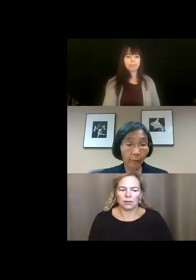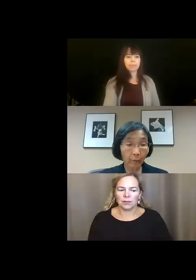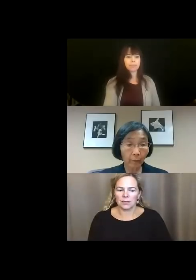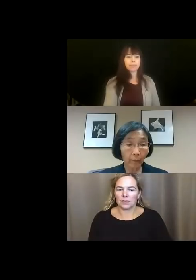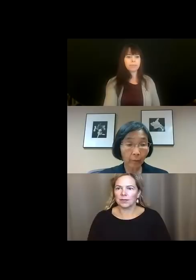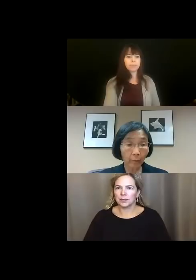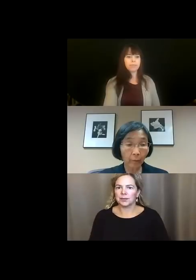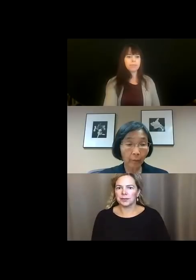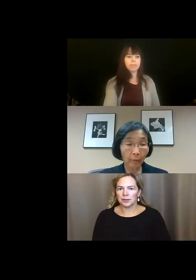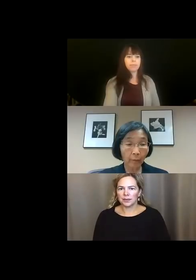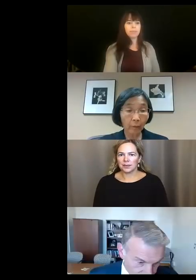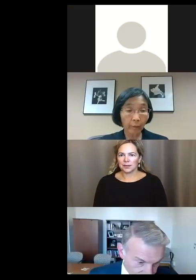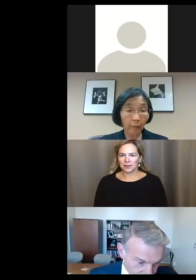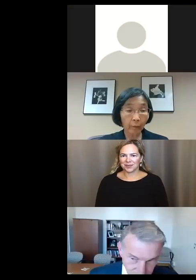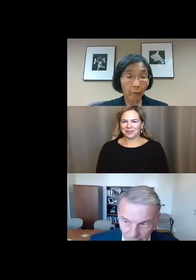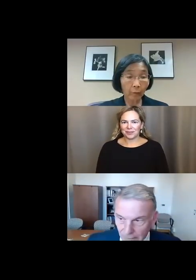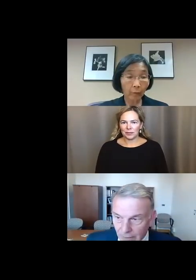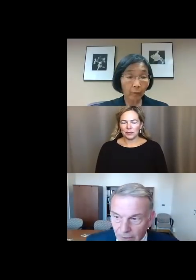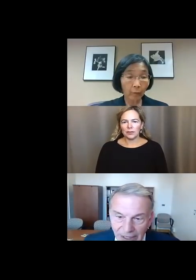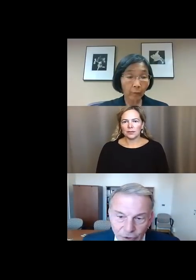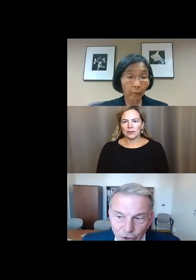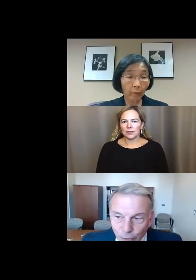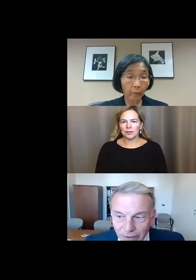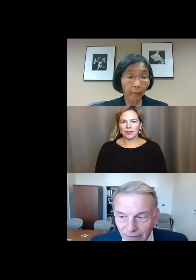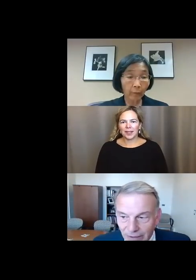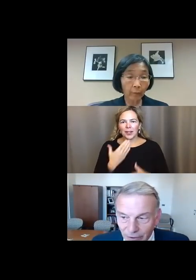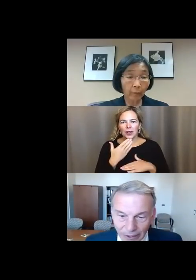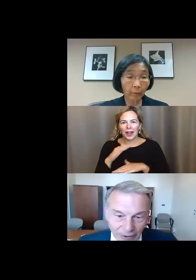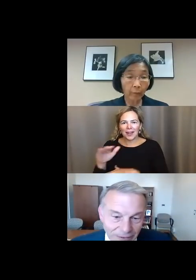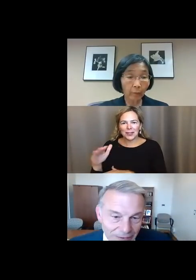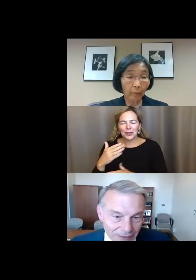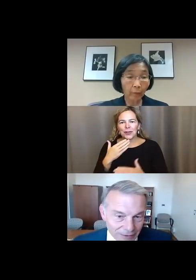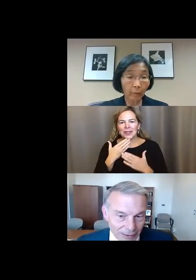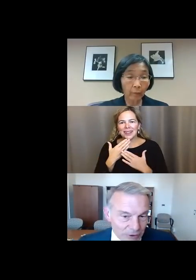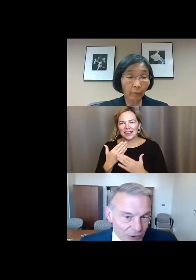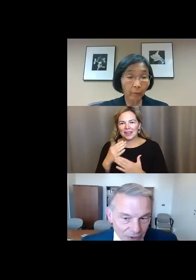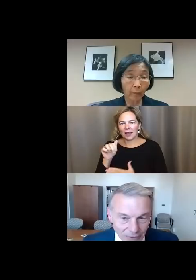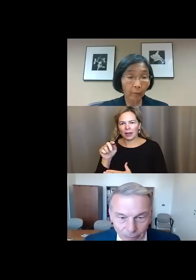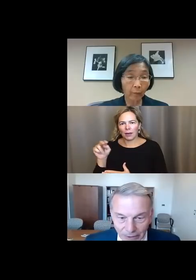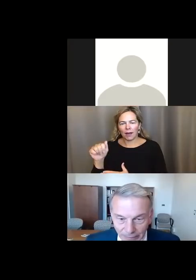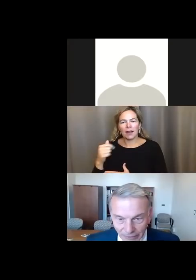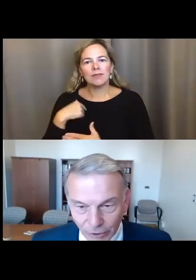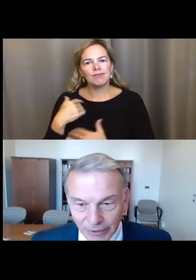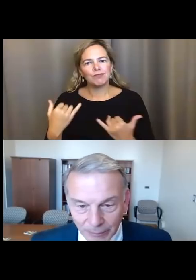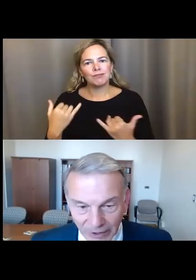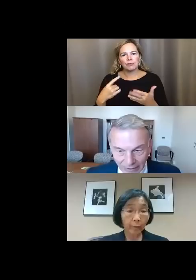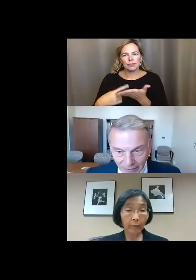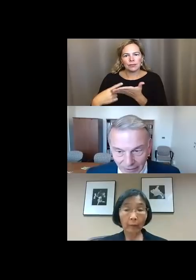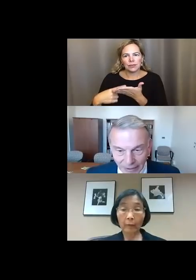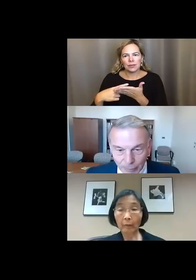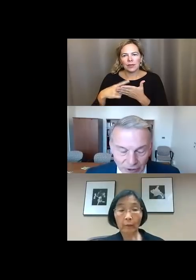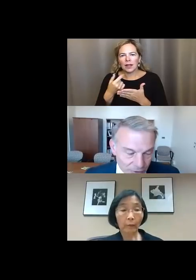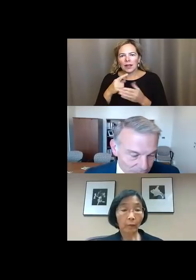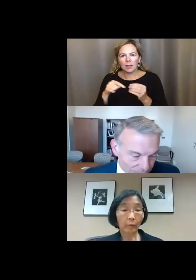Good afternoon. Thank you, Anna. I'm going to talk a little bit about COVID update